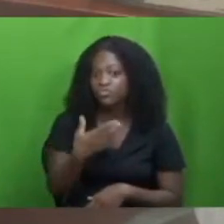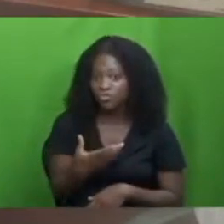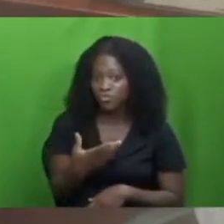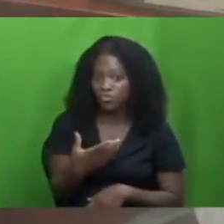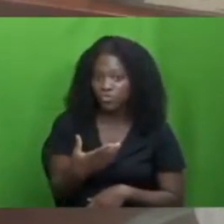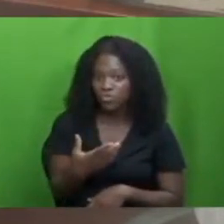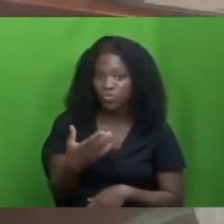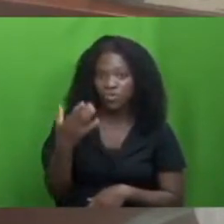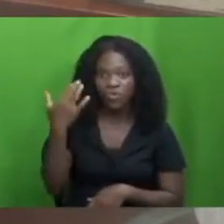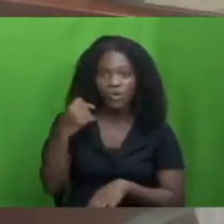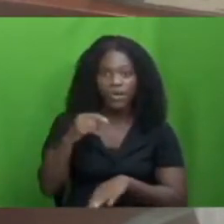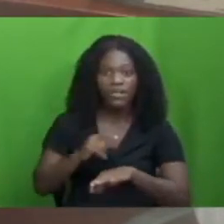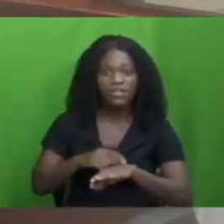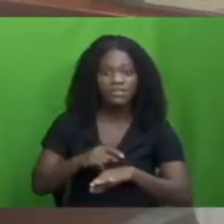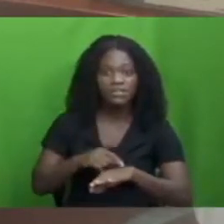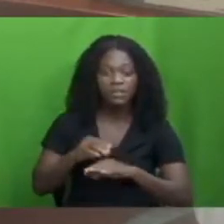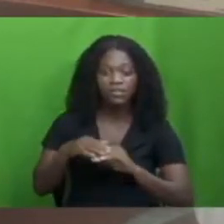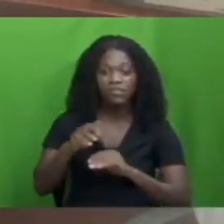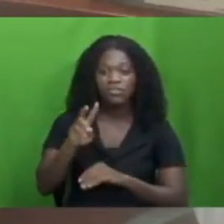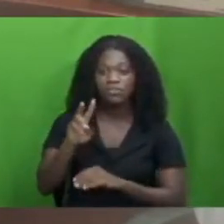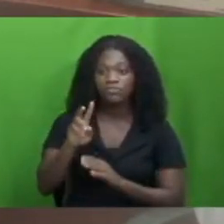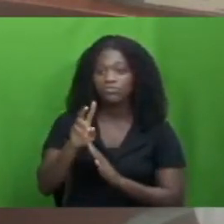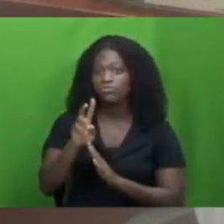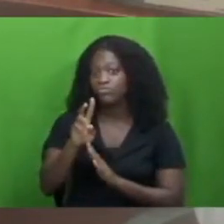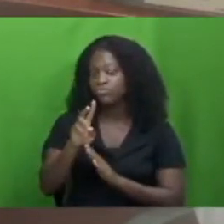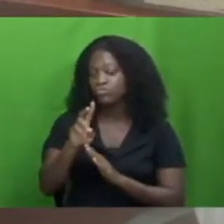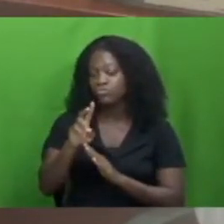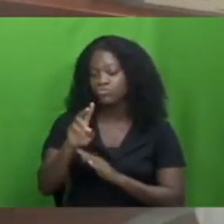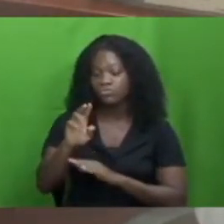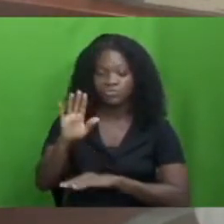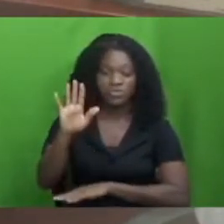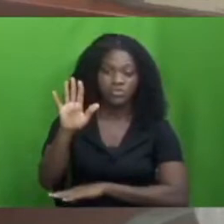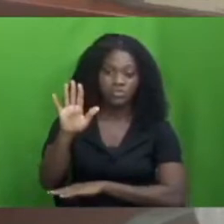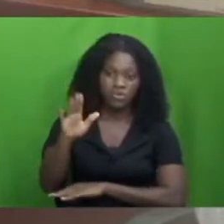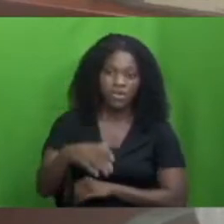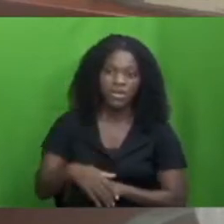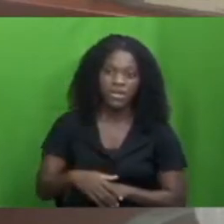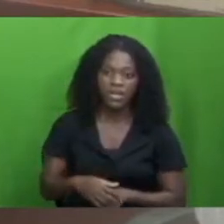motion, I'm not too sure that he moved a motion because